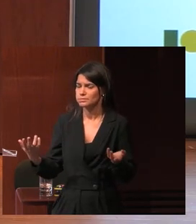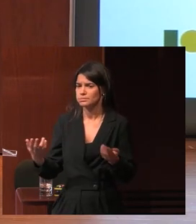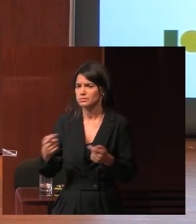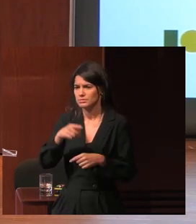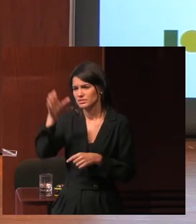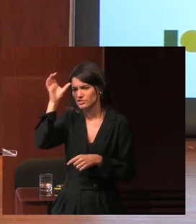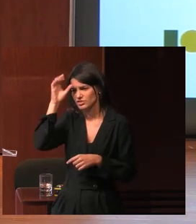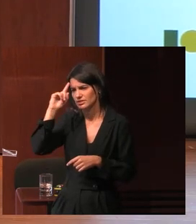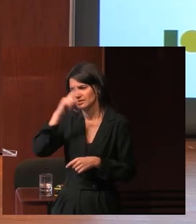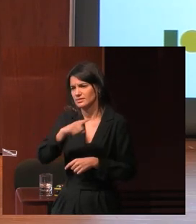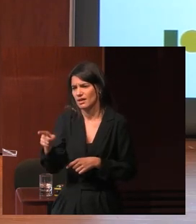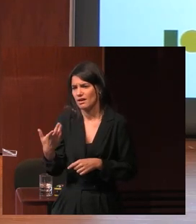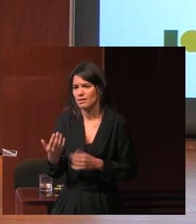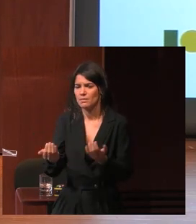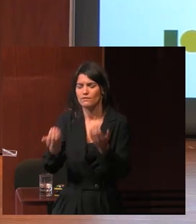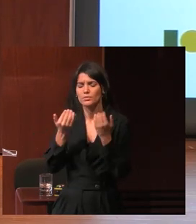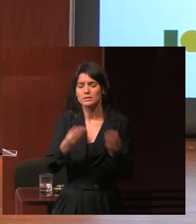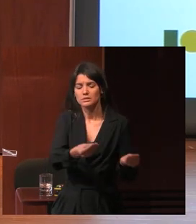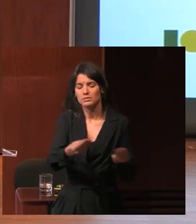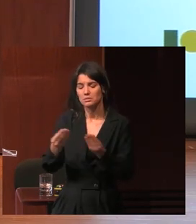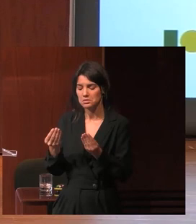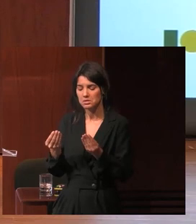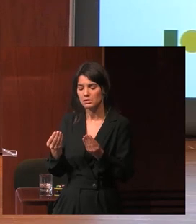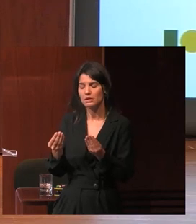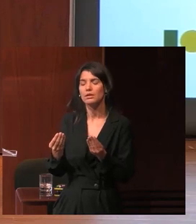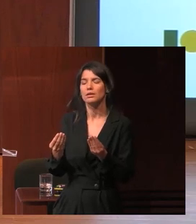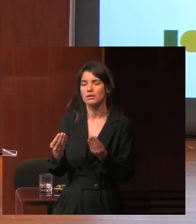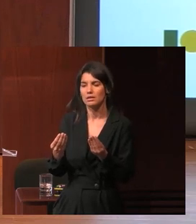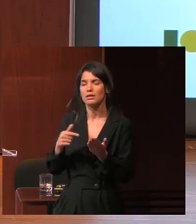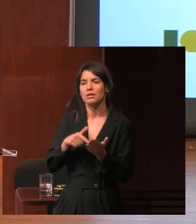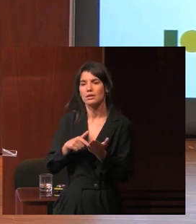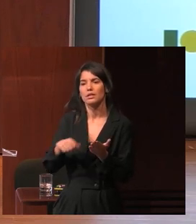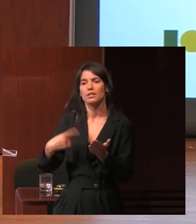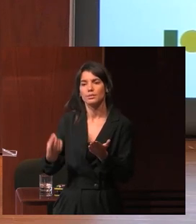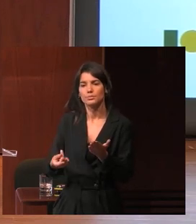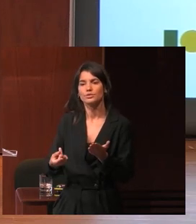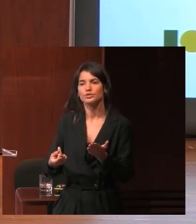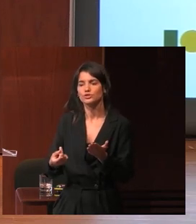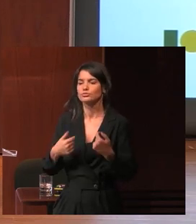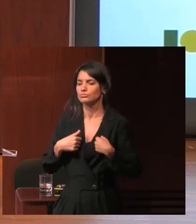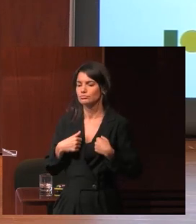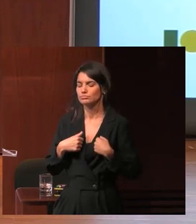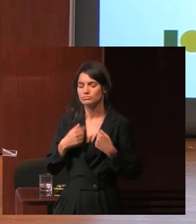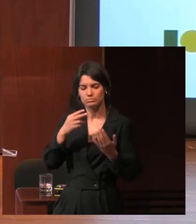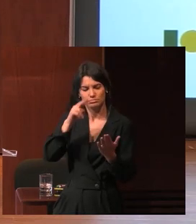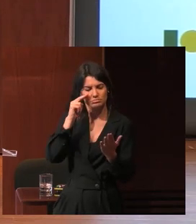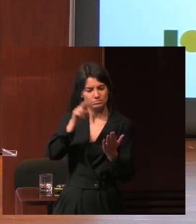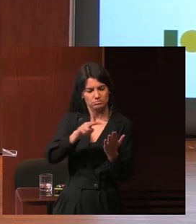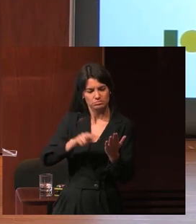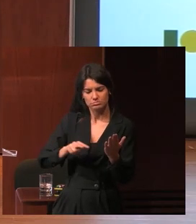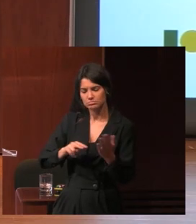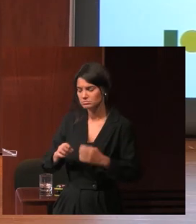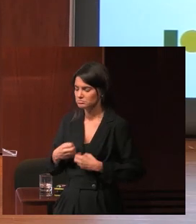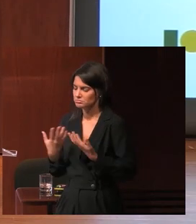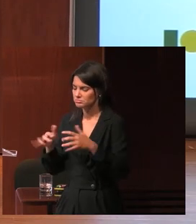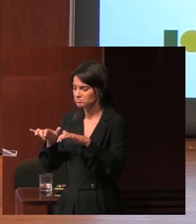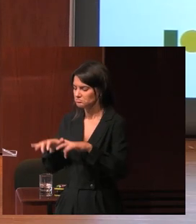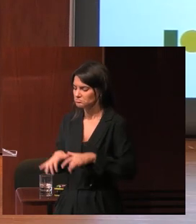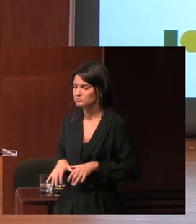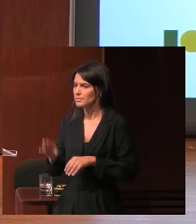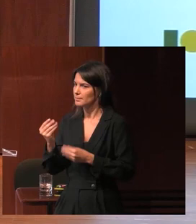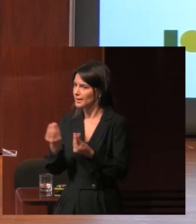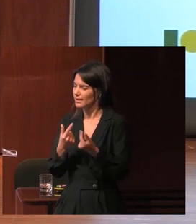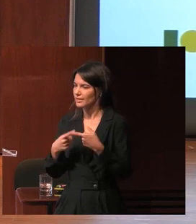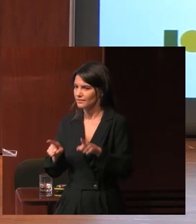get the information and then they reframe it, then they rewrite it a little bit, but they have the information. And